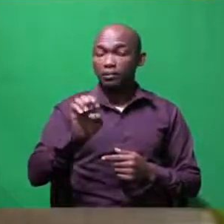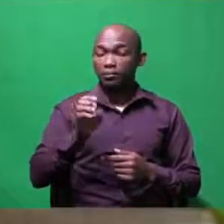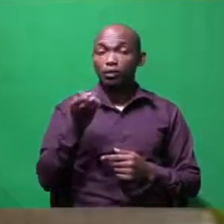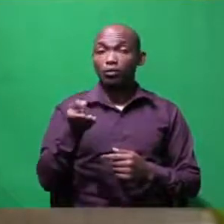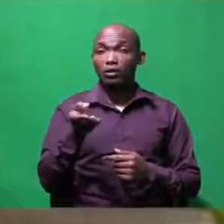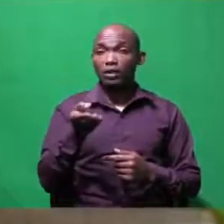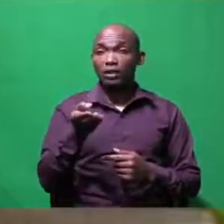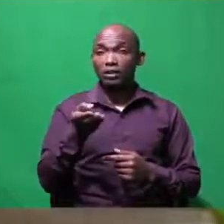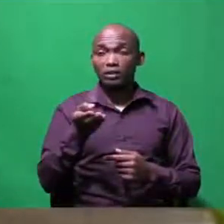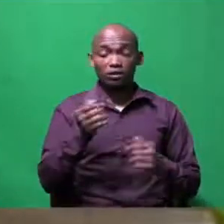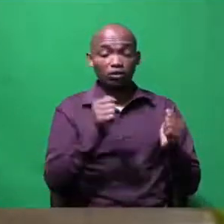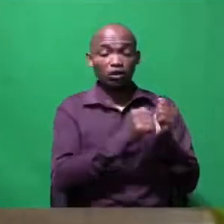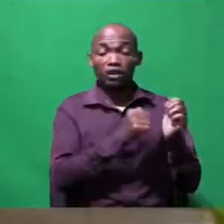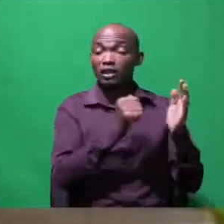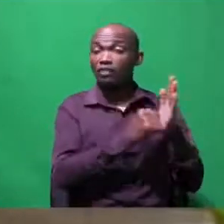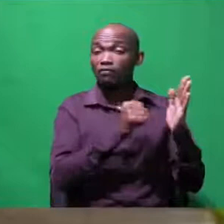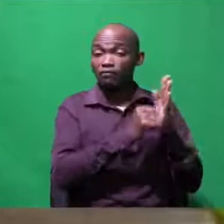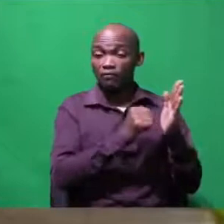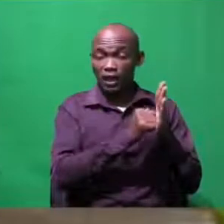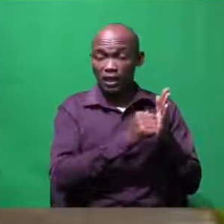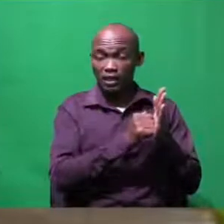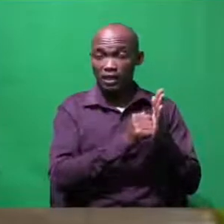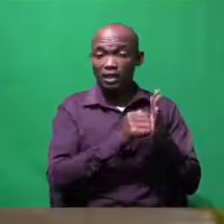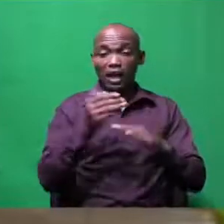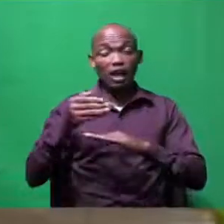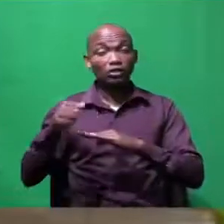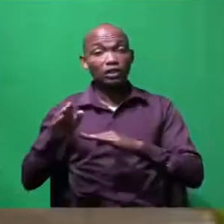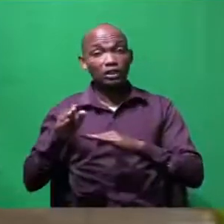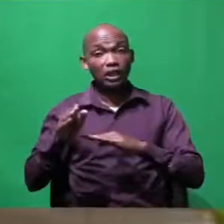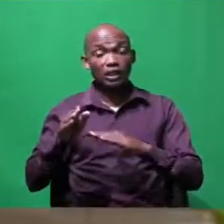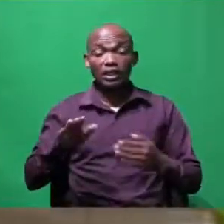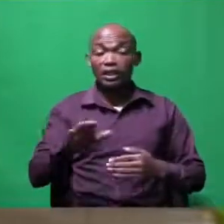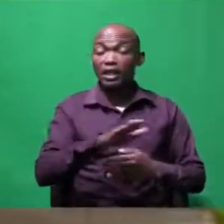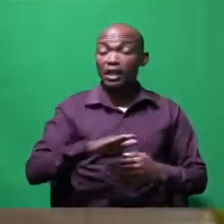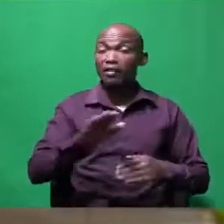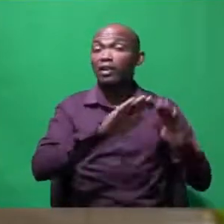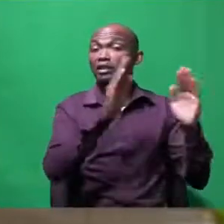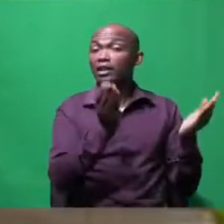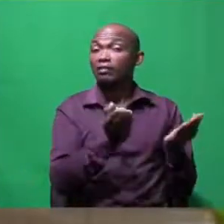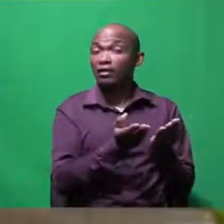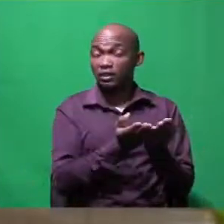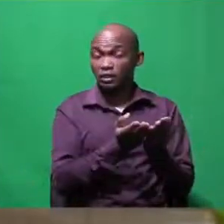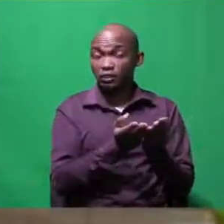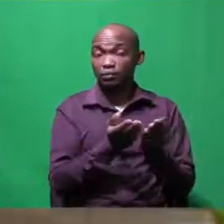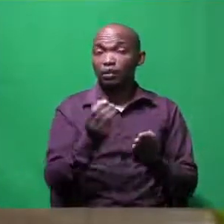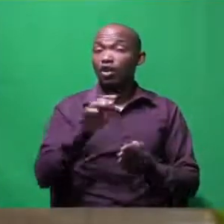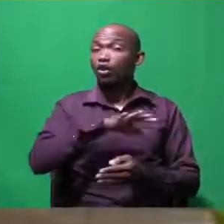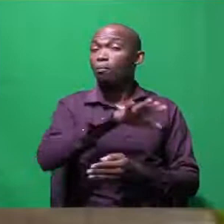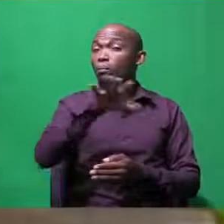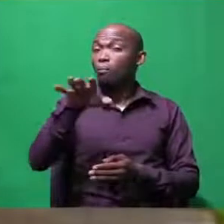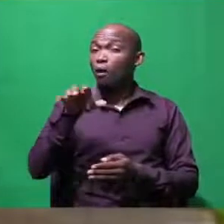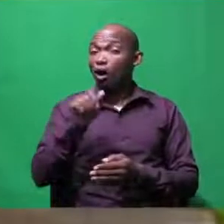solidify within the earth's surfaces and the solidify outside of the earth's surfaces, both can